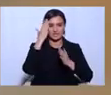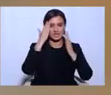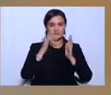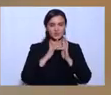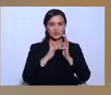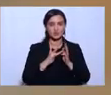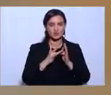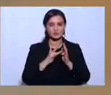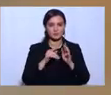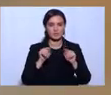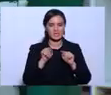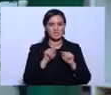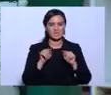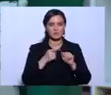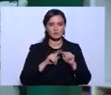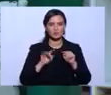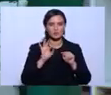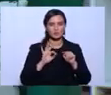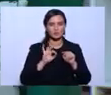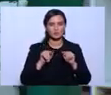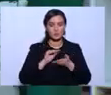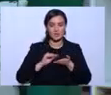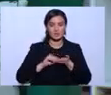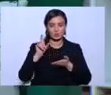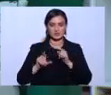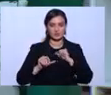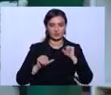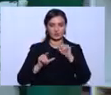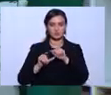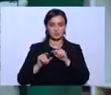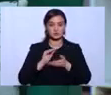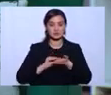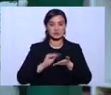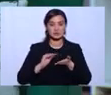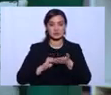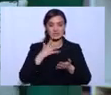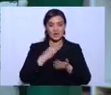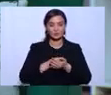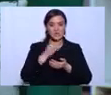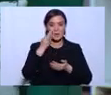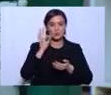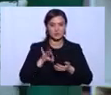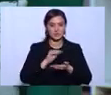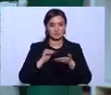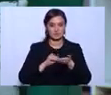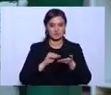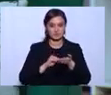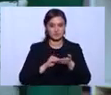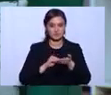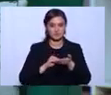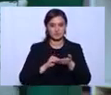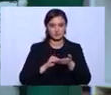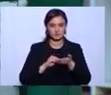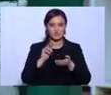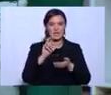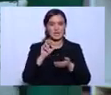adventure come through so well is because of the author himself. He is writing from his own experience. He too,